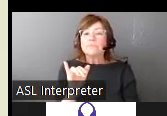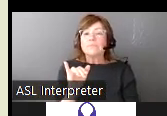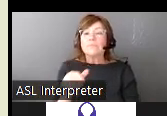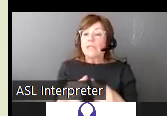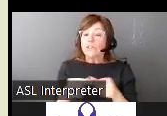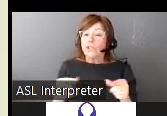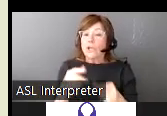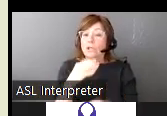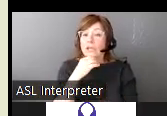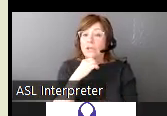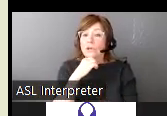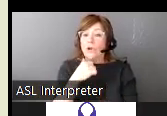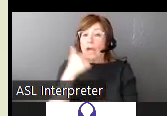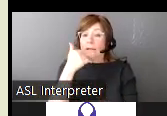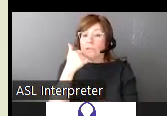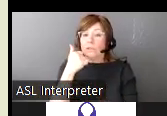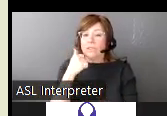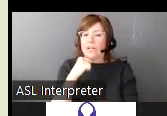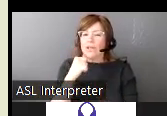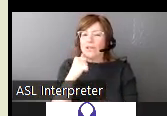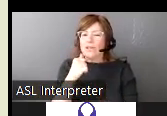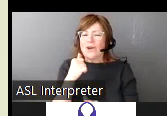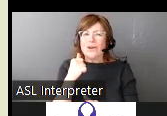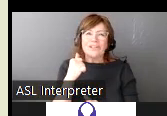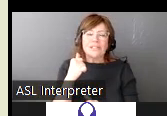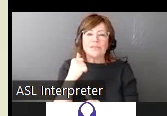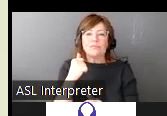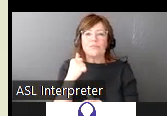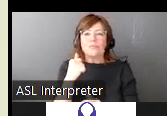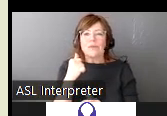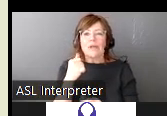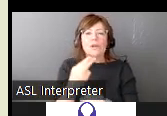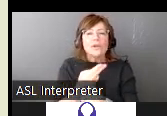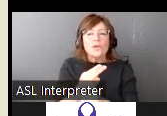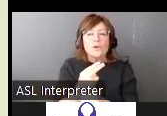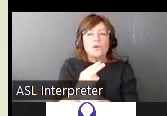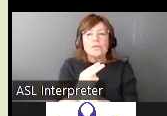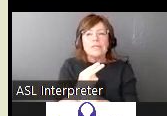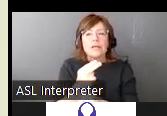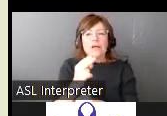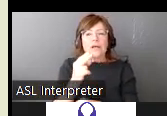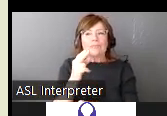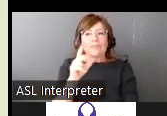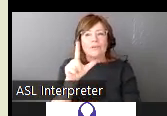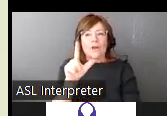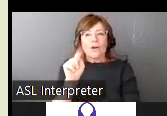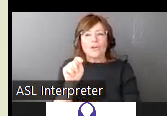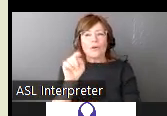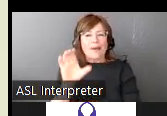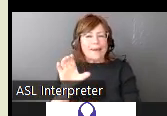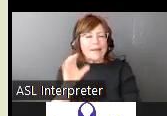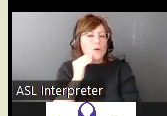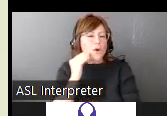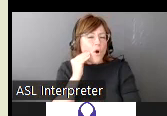well represented amongst users of long-term care facilities or home care. So that